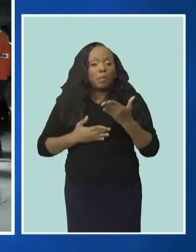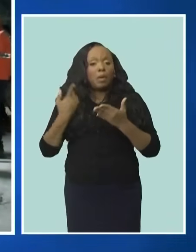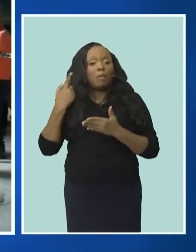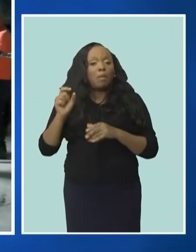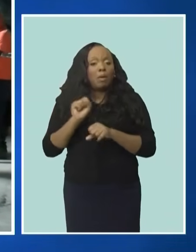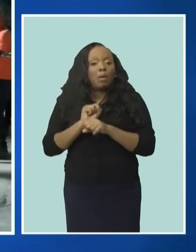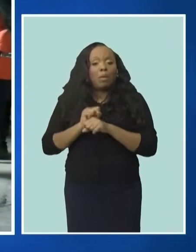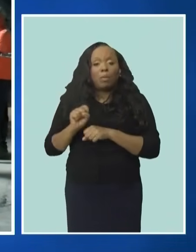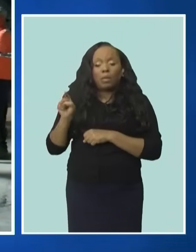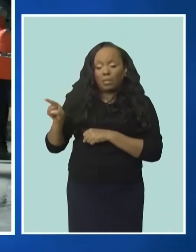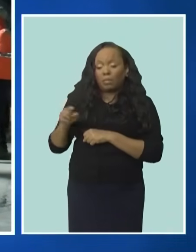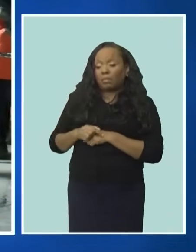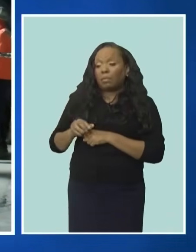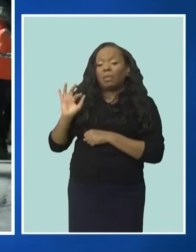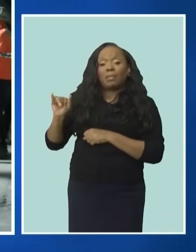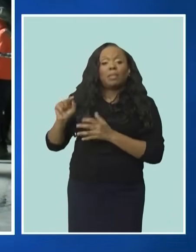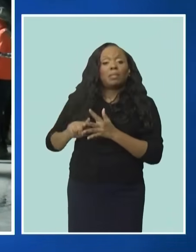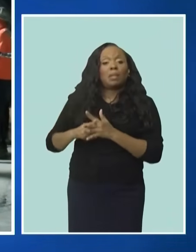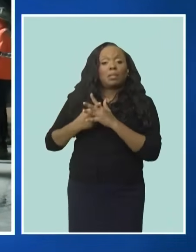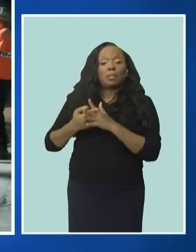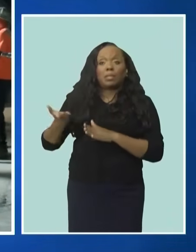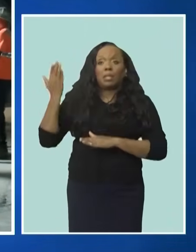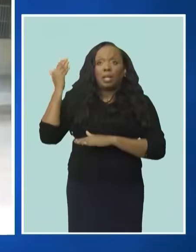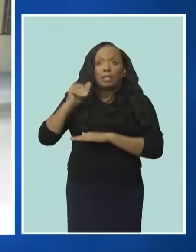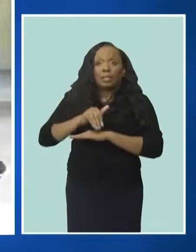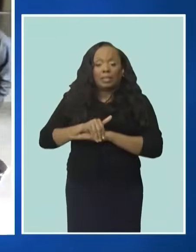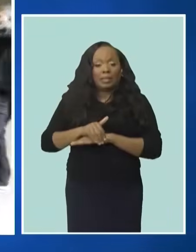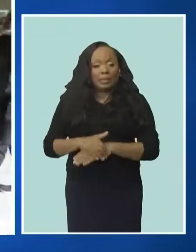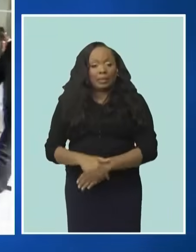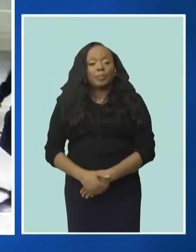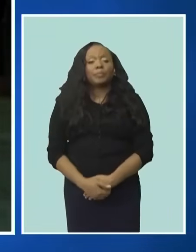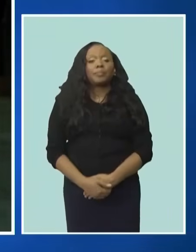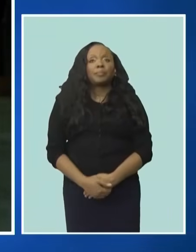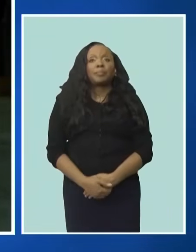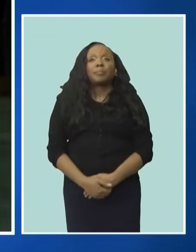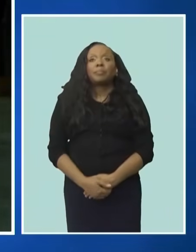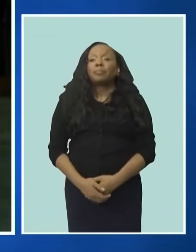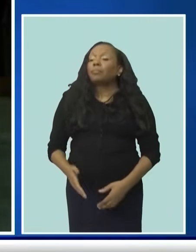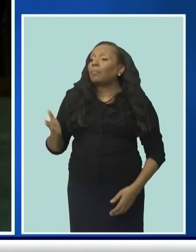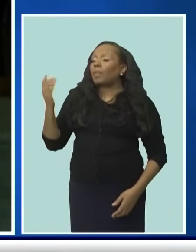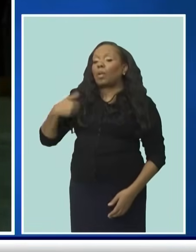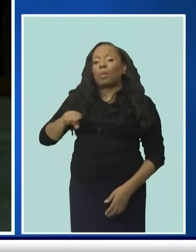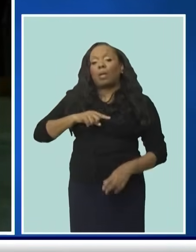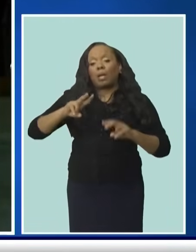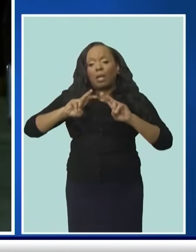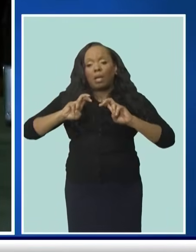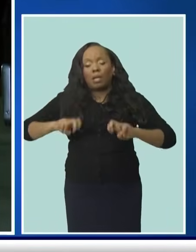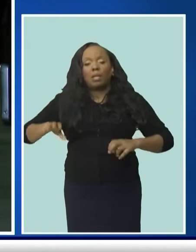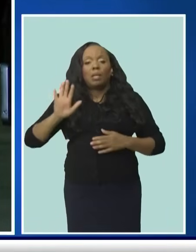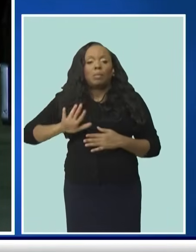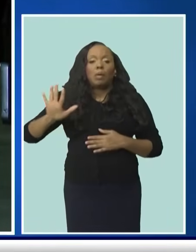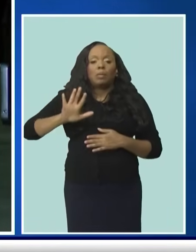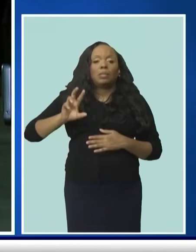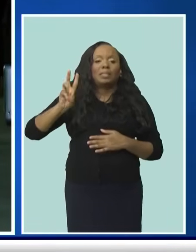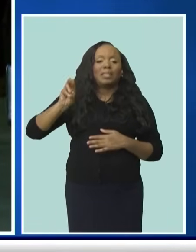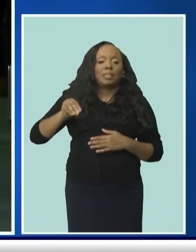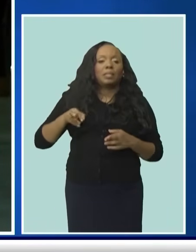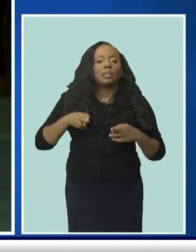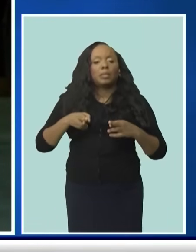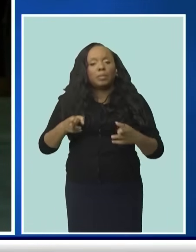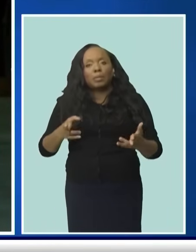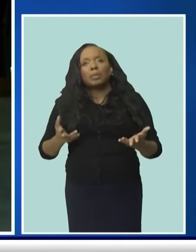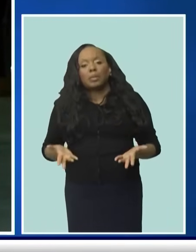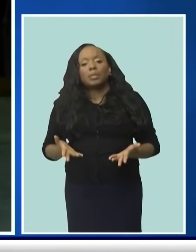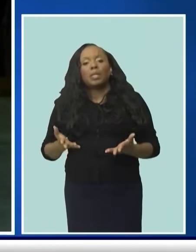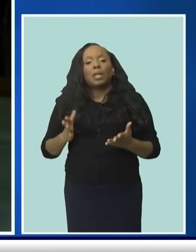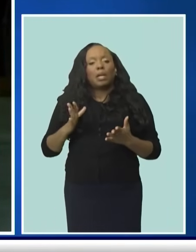being conducted, which began last night. We've assessed about 60 roads on the program through